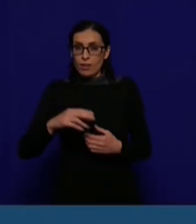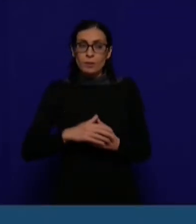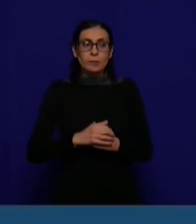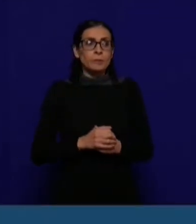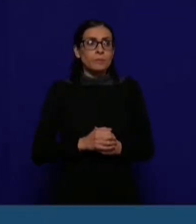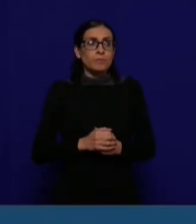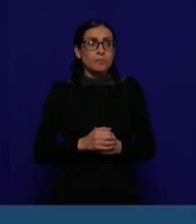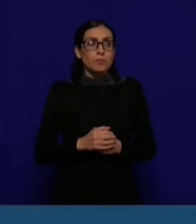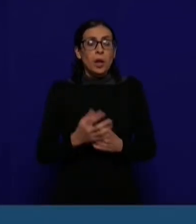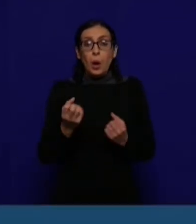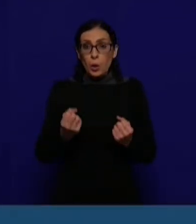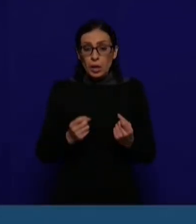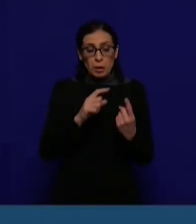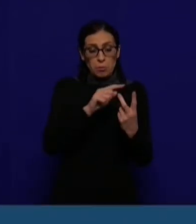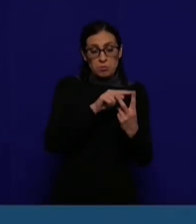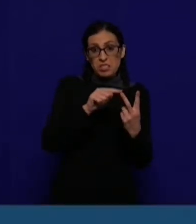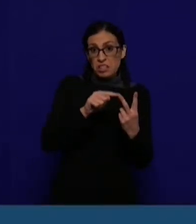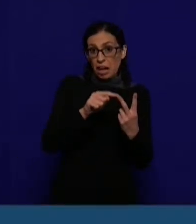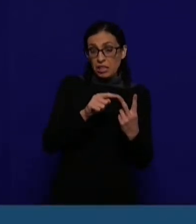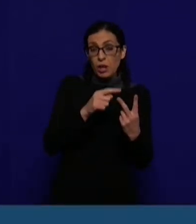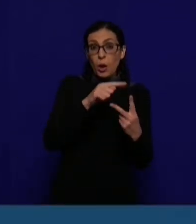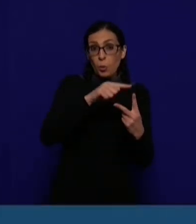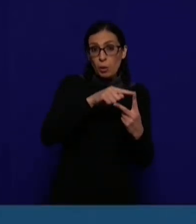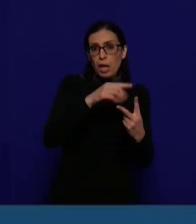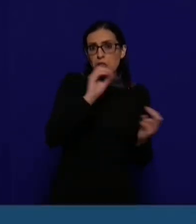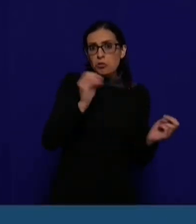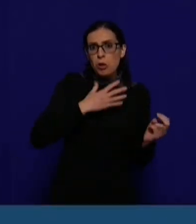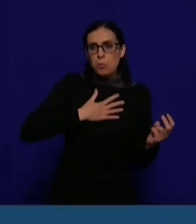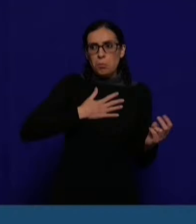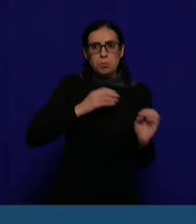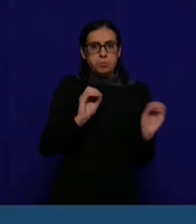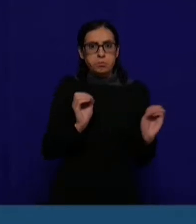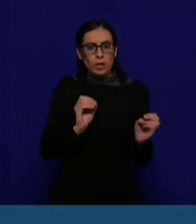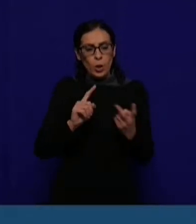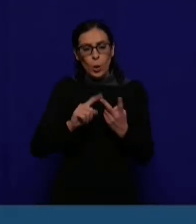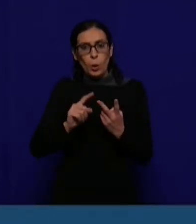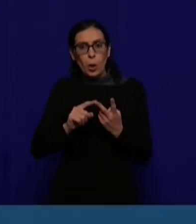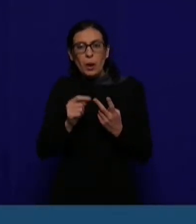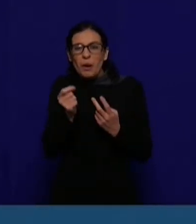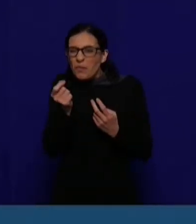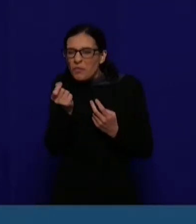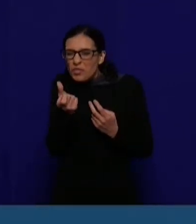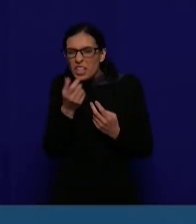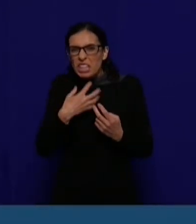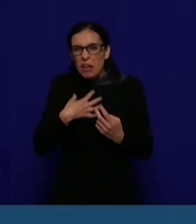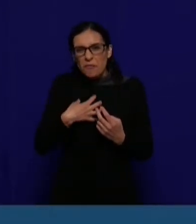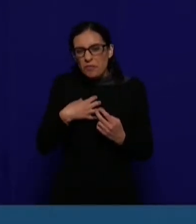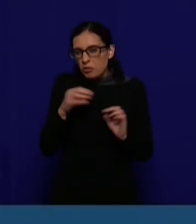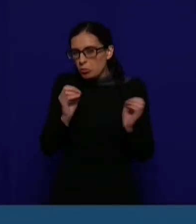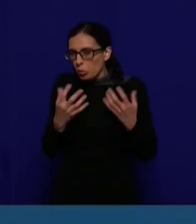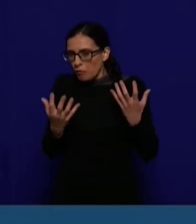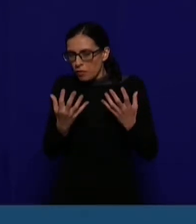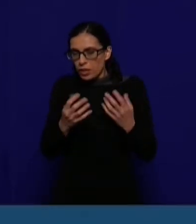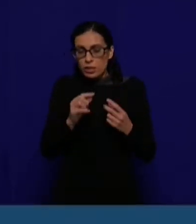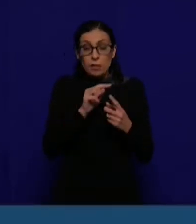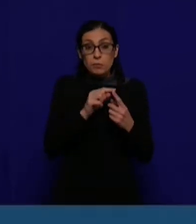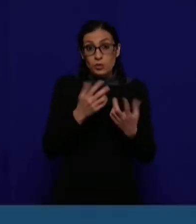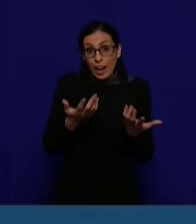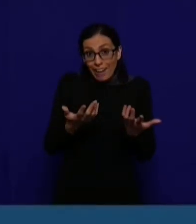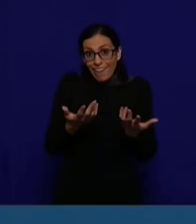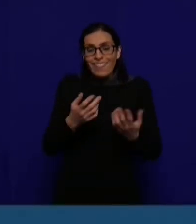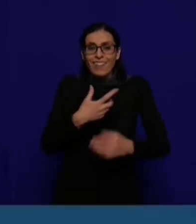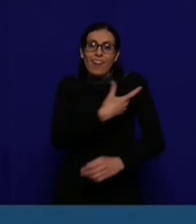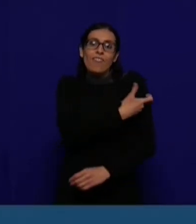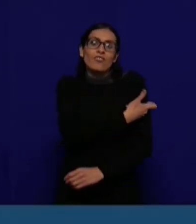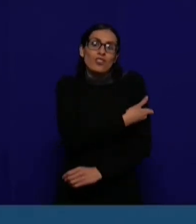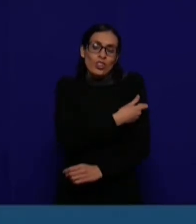xejn u l-każ ieħor kellu sintomi li huma minimi ħafna. U allura qegħdin naraw li l-vaċċin qiegħed jagħmel impatt kemm fuq